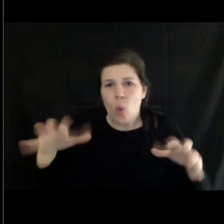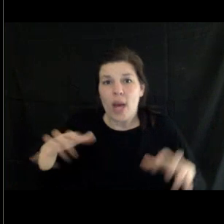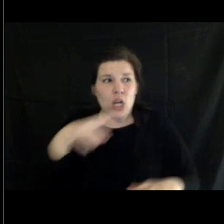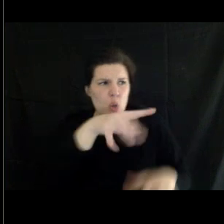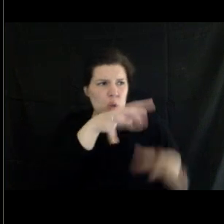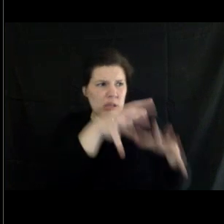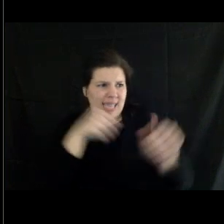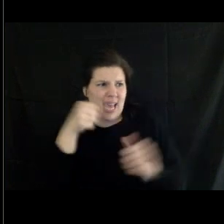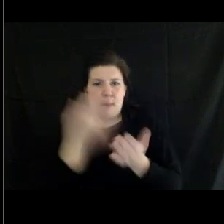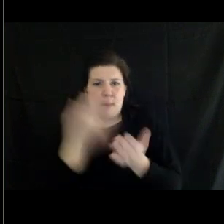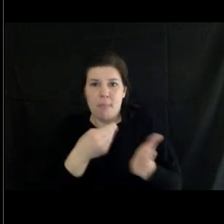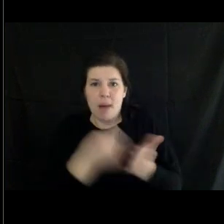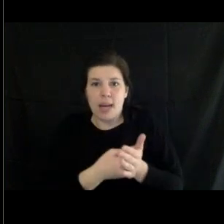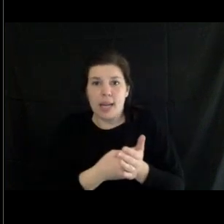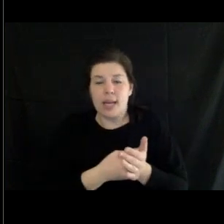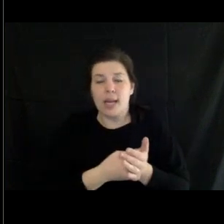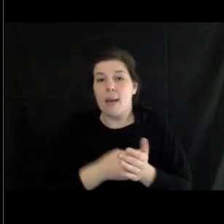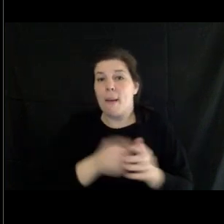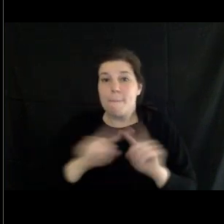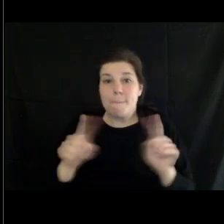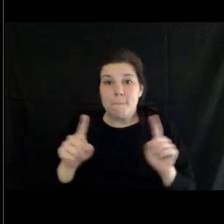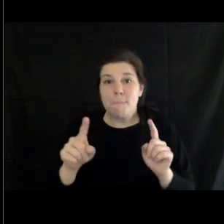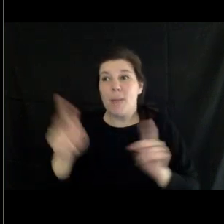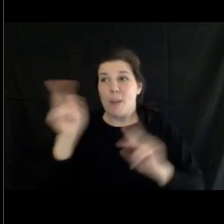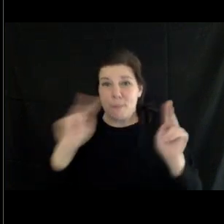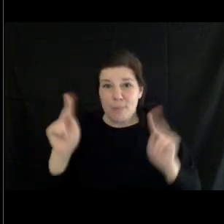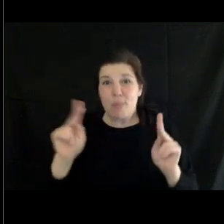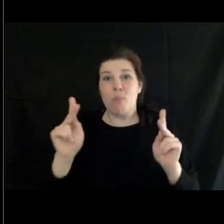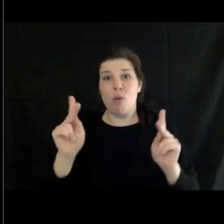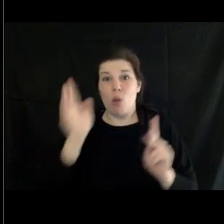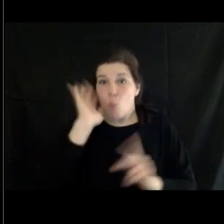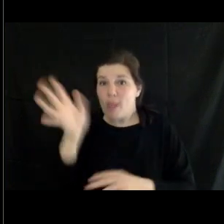people, because the people will speak here in Boynton Beach.